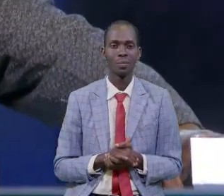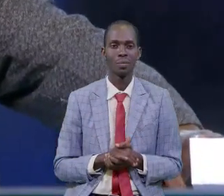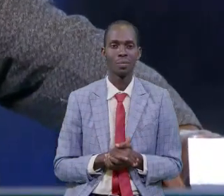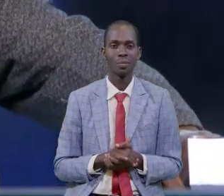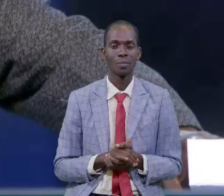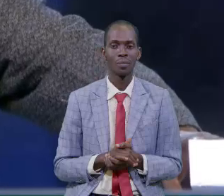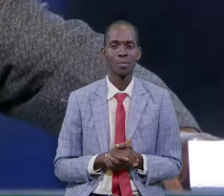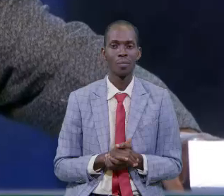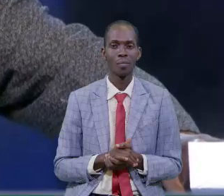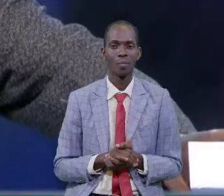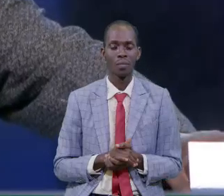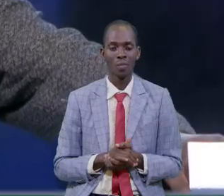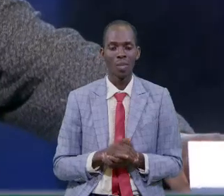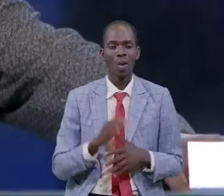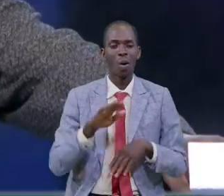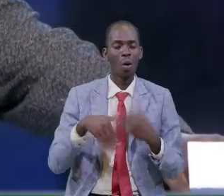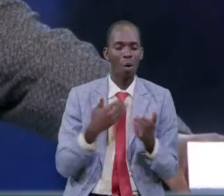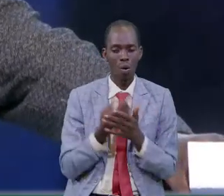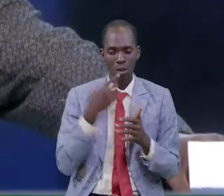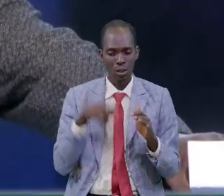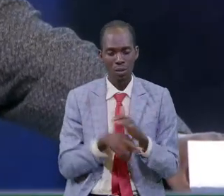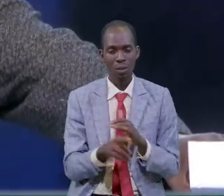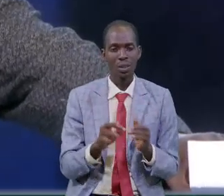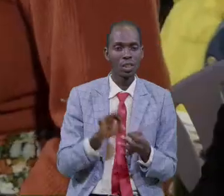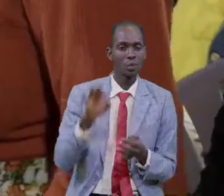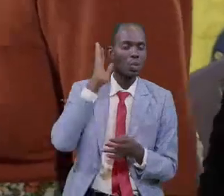Serpentine spirit will not work in your body anymore.